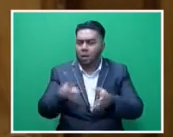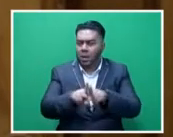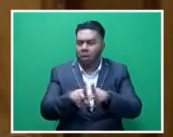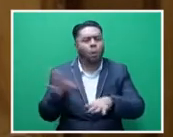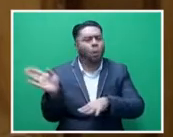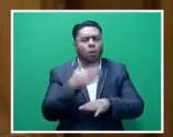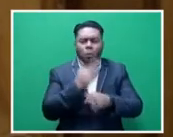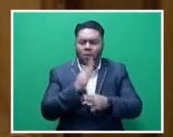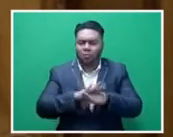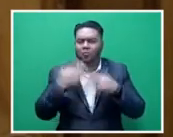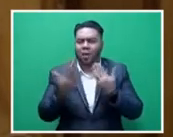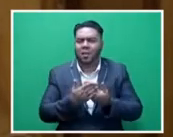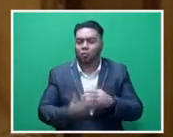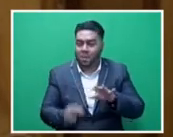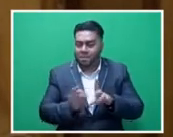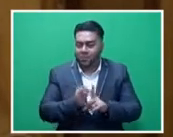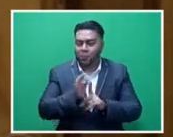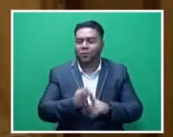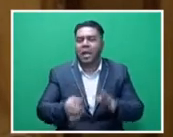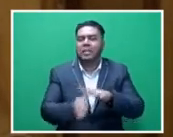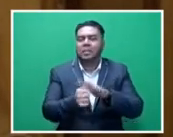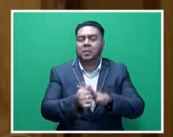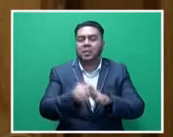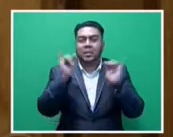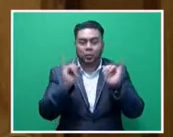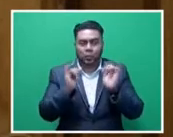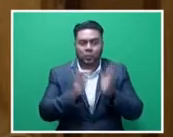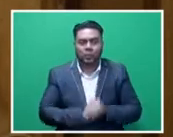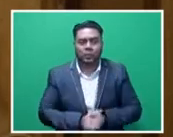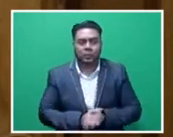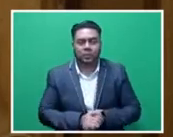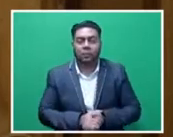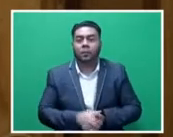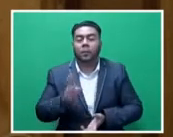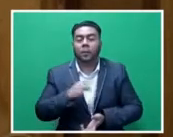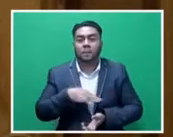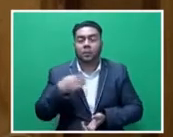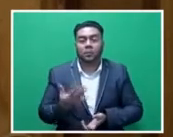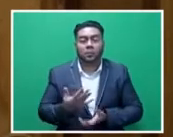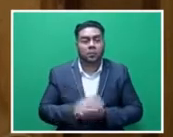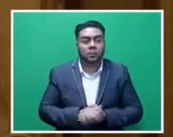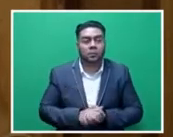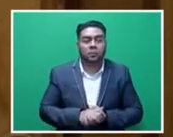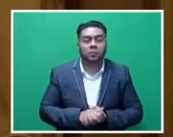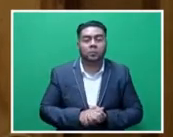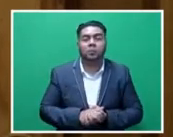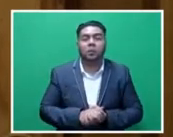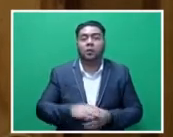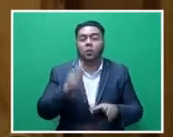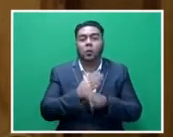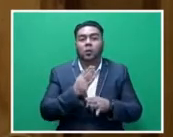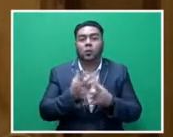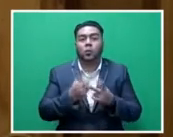improve accessibility issues. Mr. Speaker, let me say the ministry with our budgetary allocations and our work with the